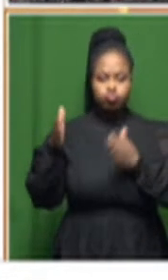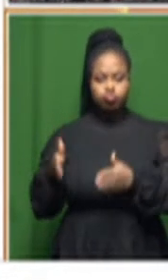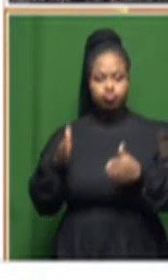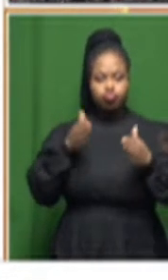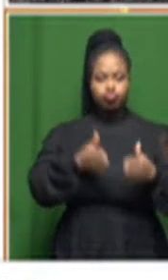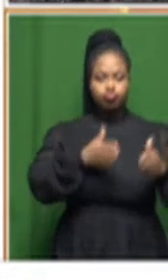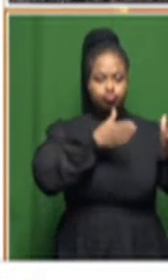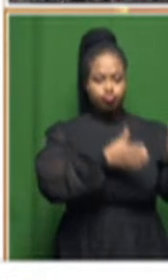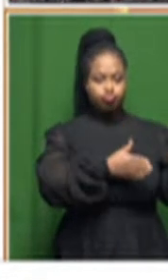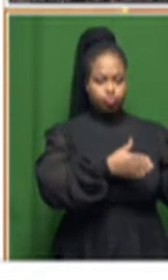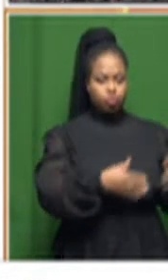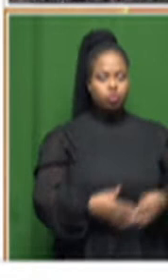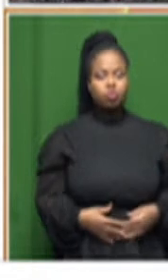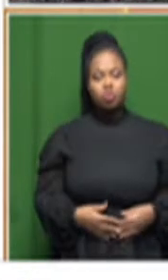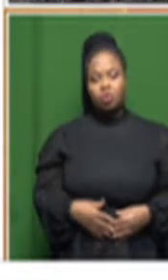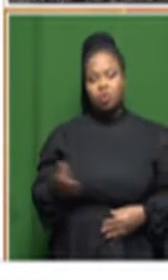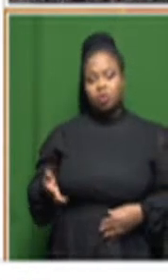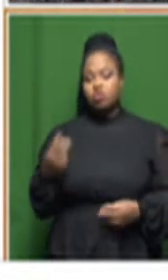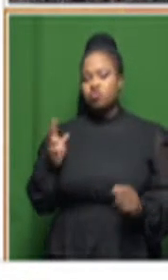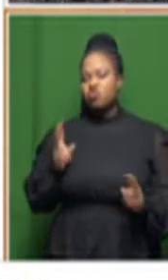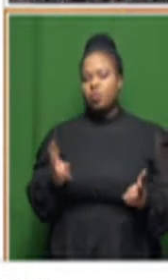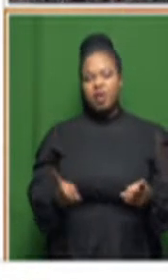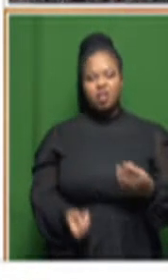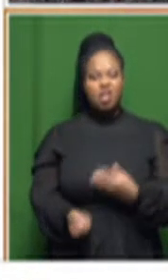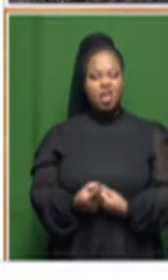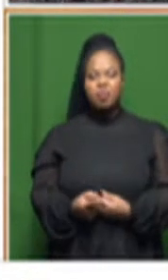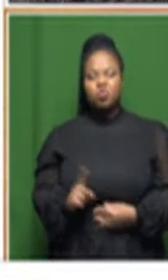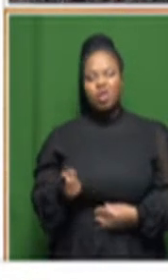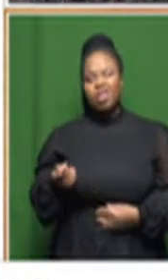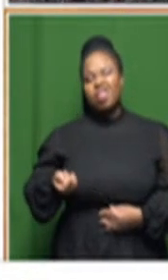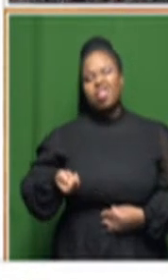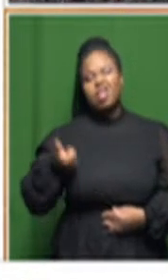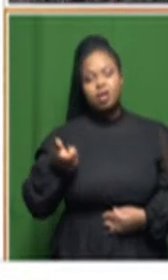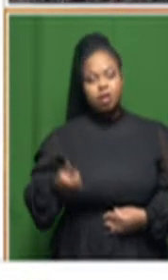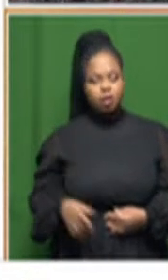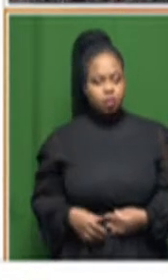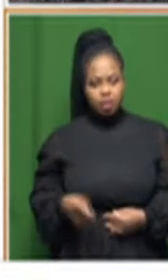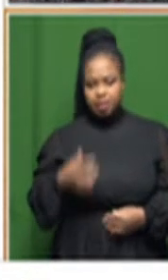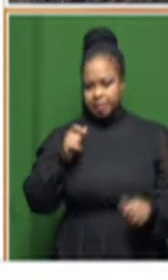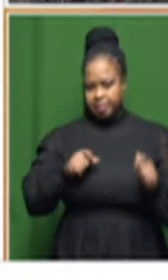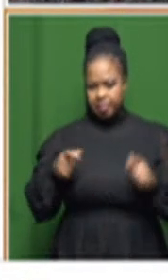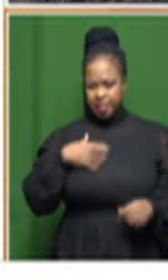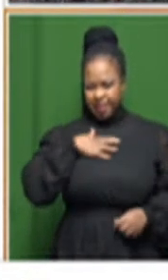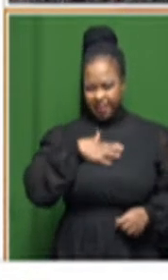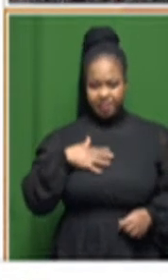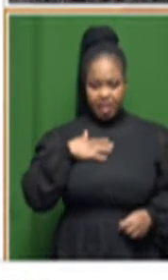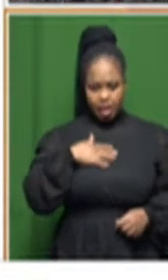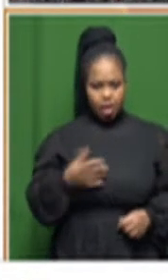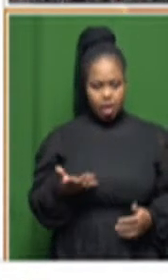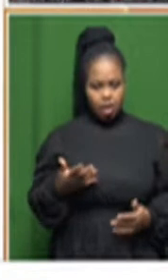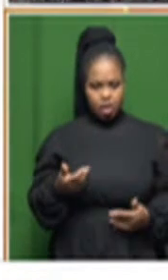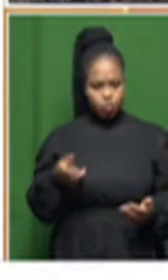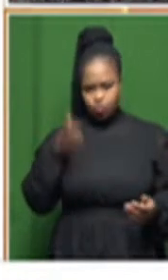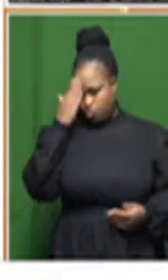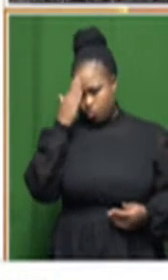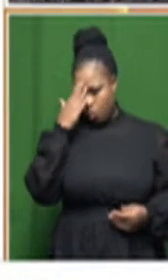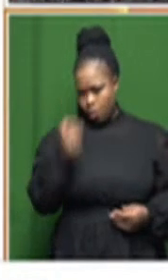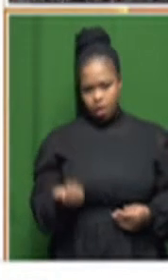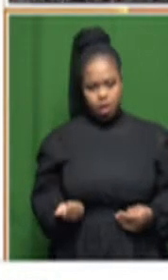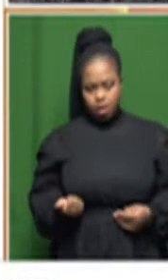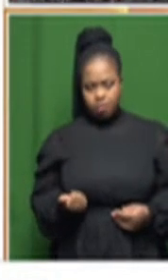very common or frequent adverse events are usually the minor ones that we are very familiar with now. And then